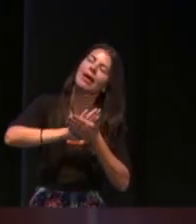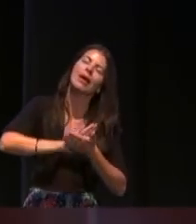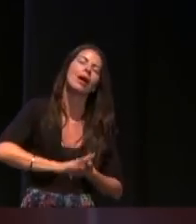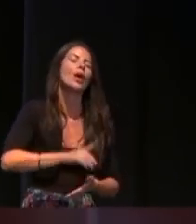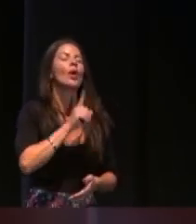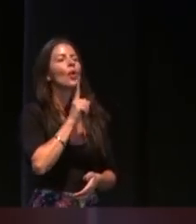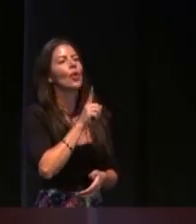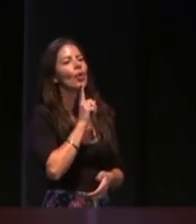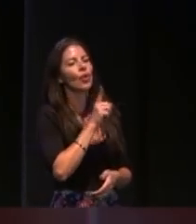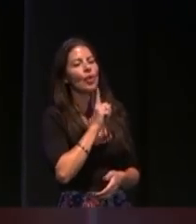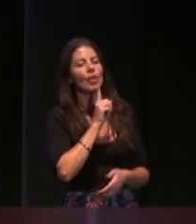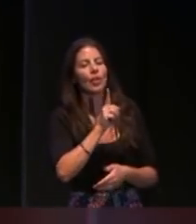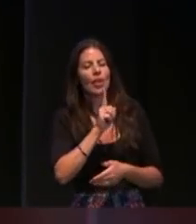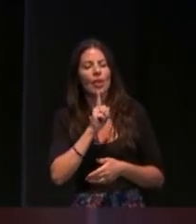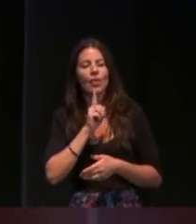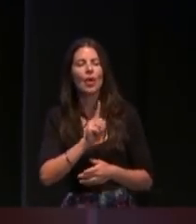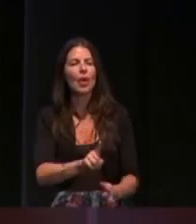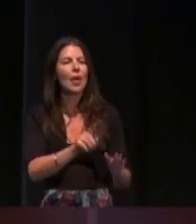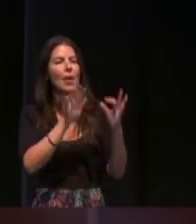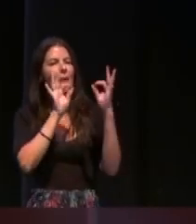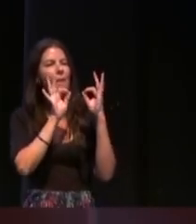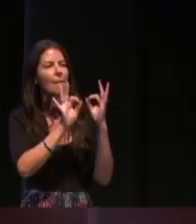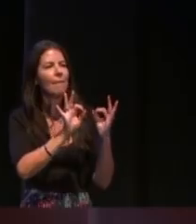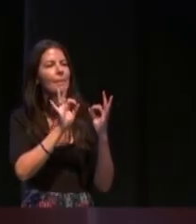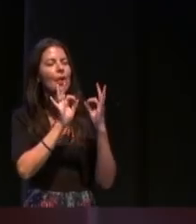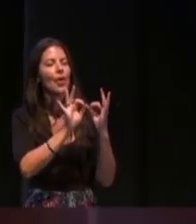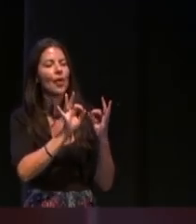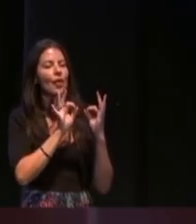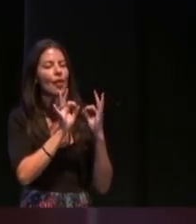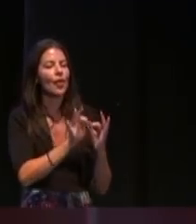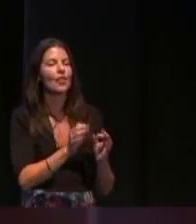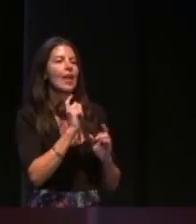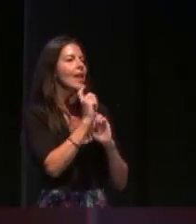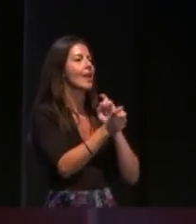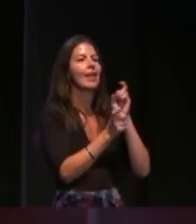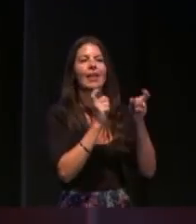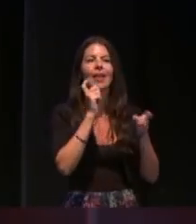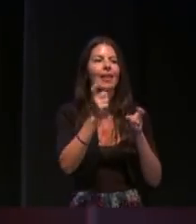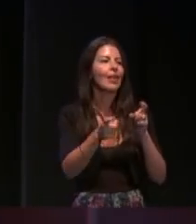the perfect givers of